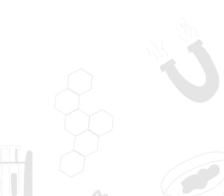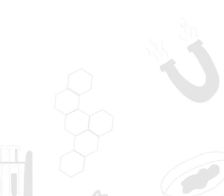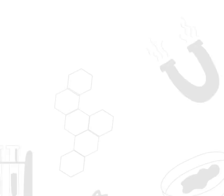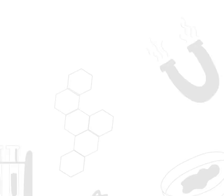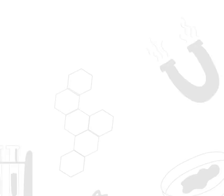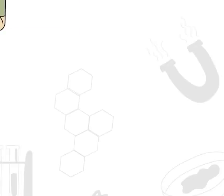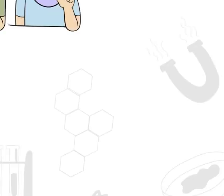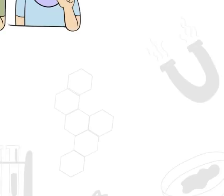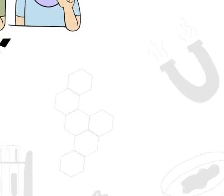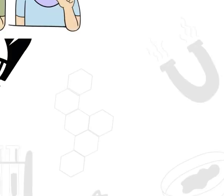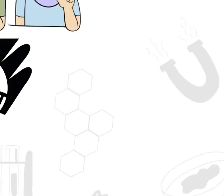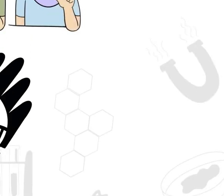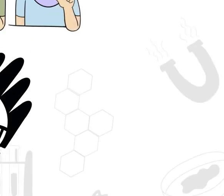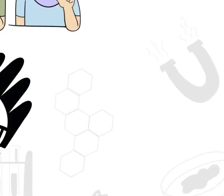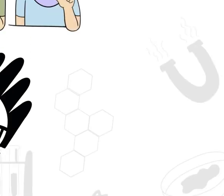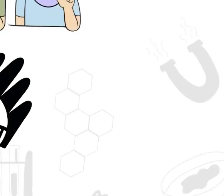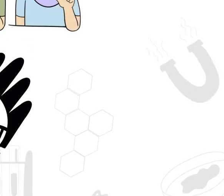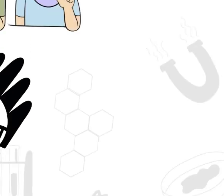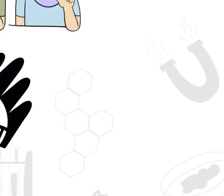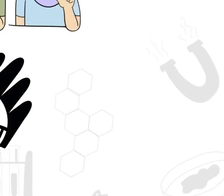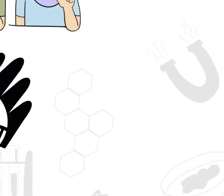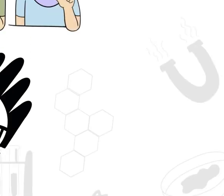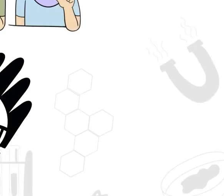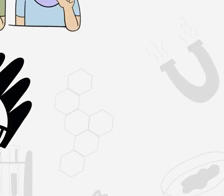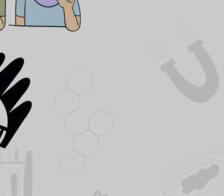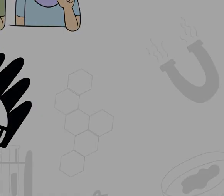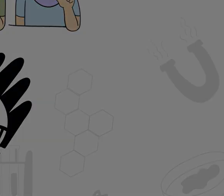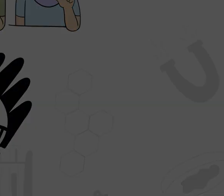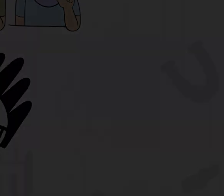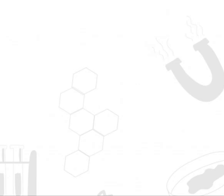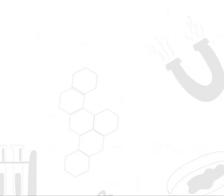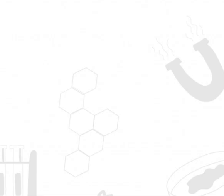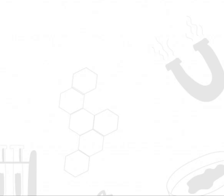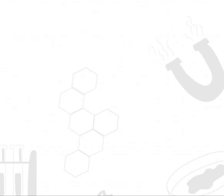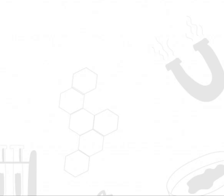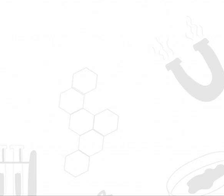Welcome to ISL-enabled Virtual Lab of CSIR.